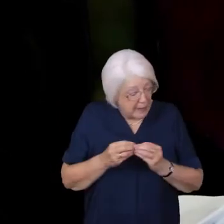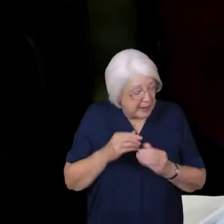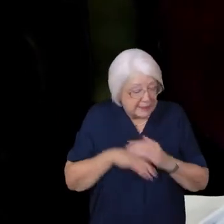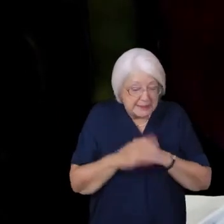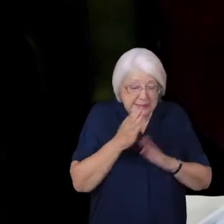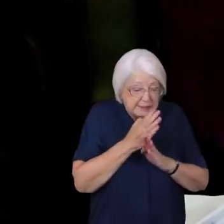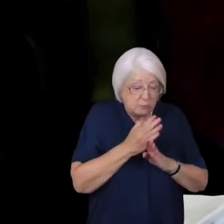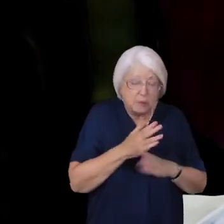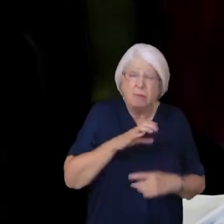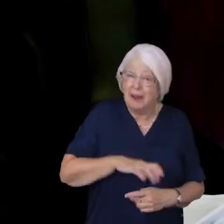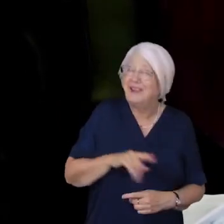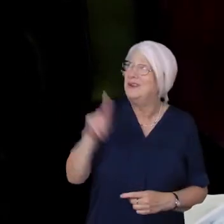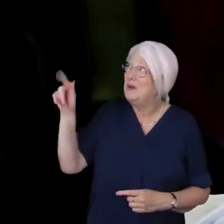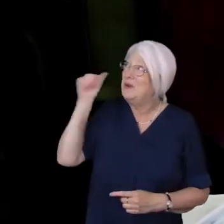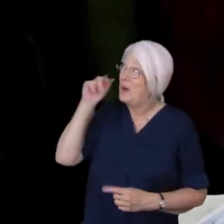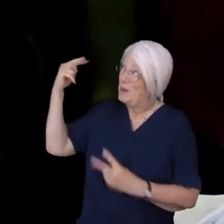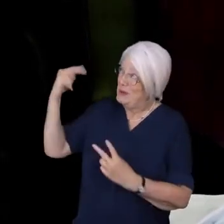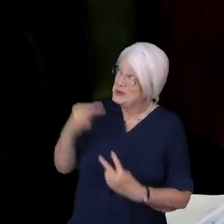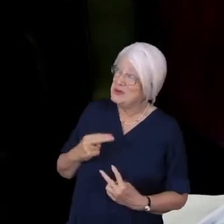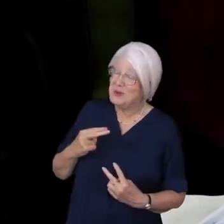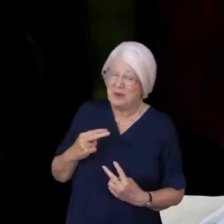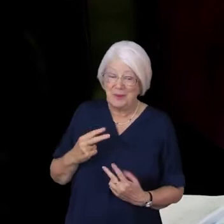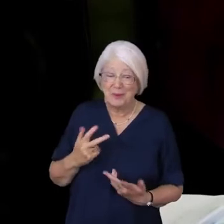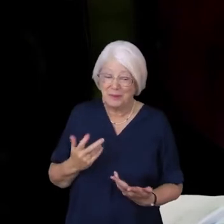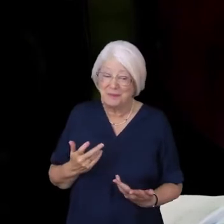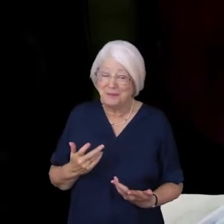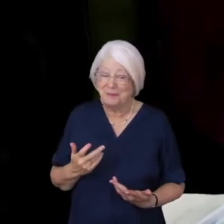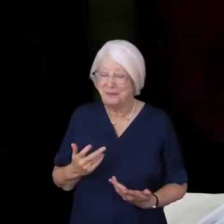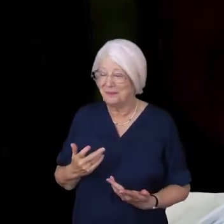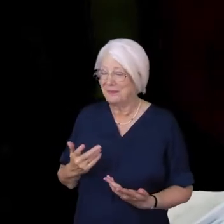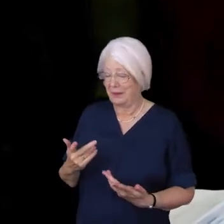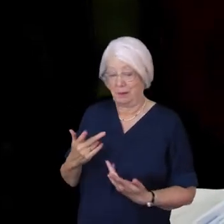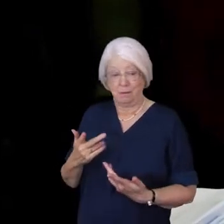when I was made in the secret place, when I was woven together in the depths of the earth.